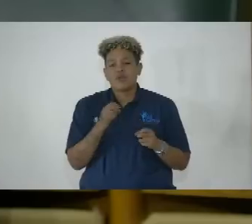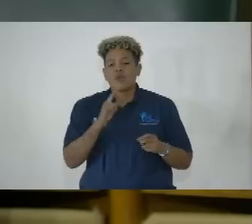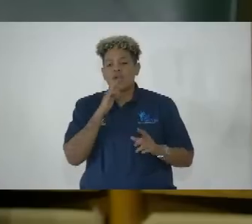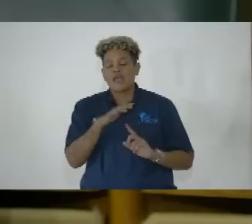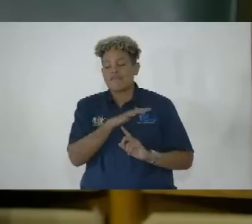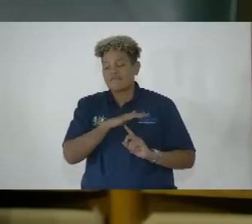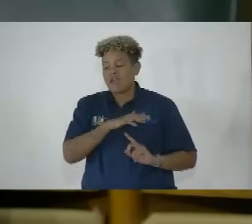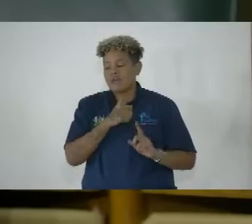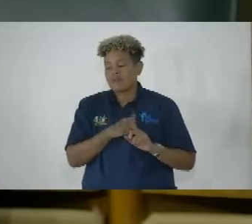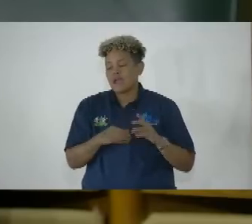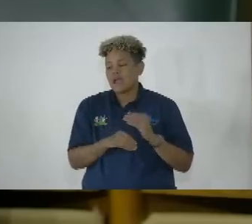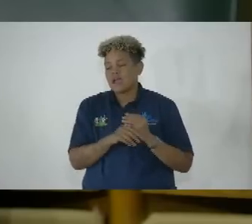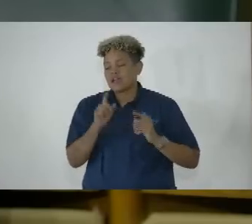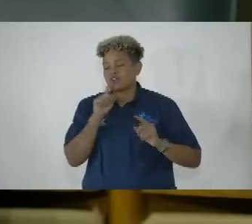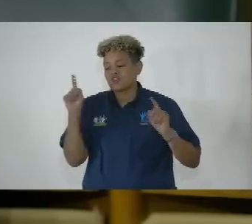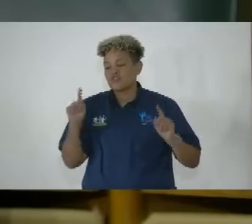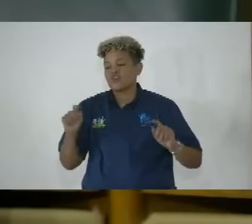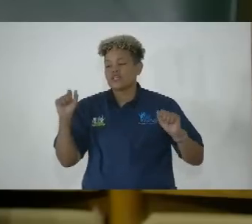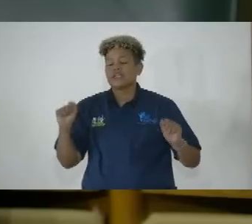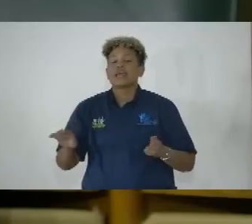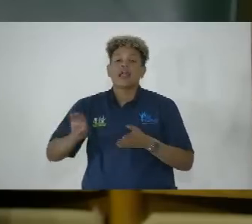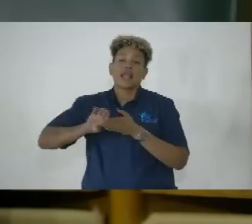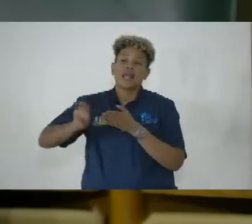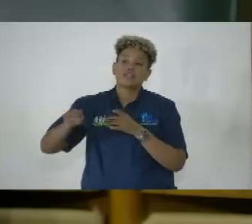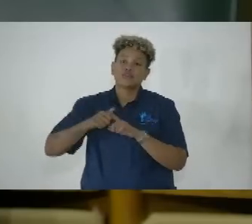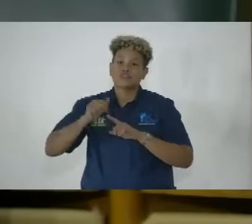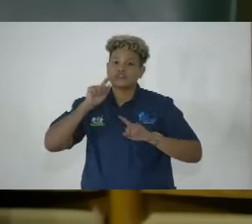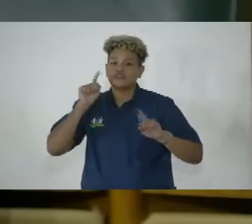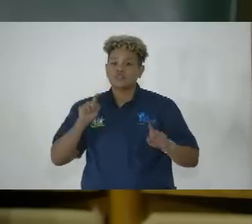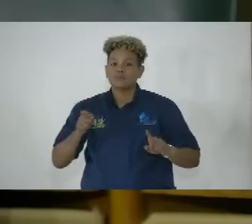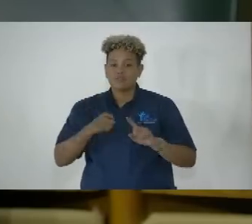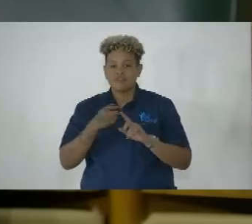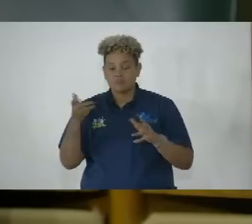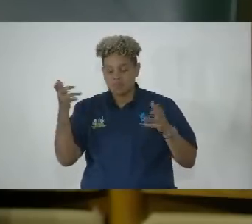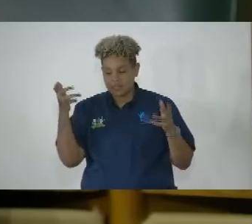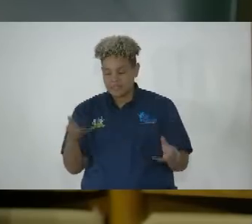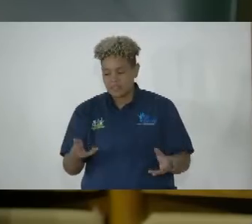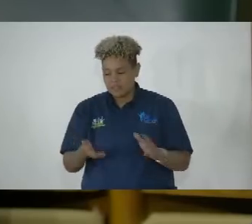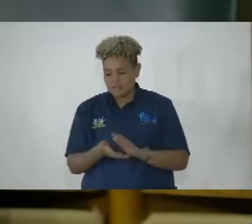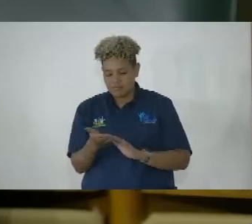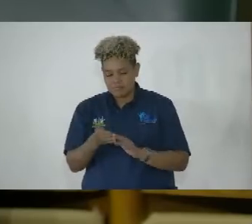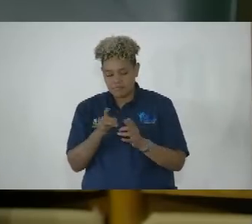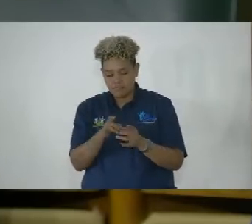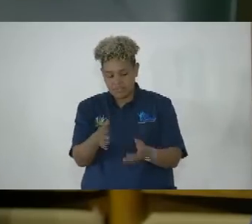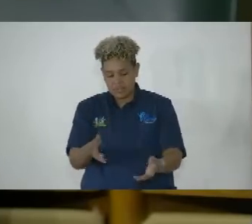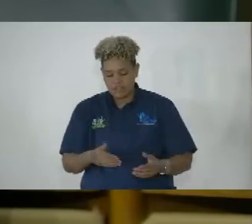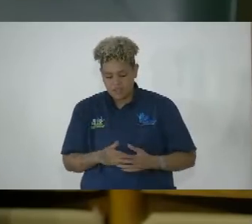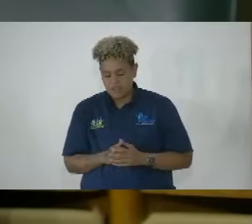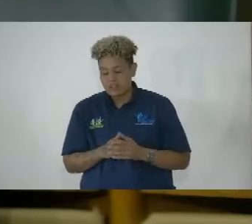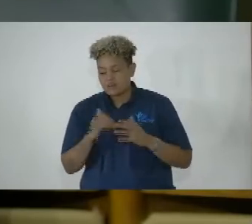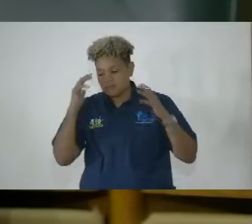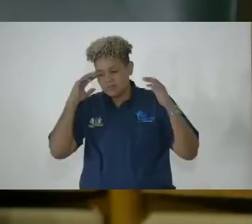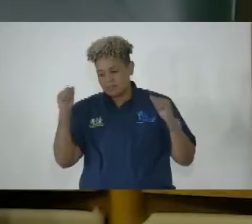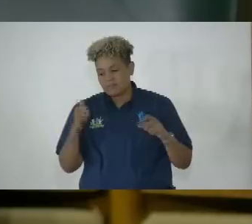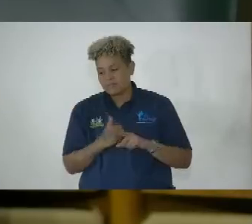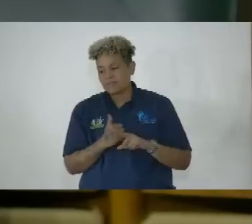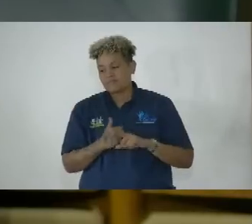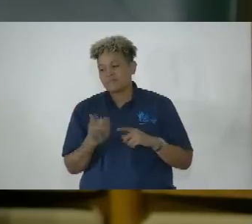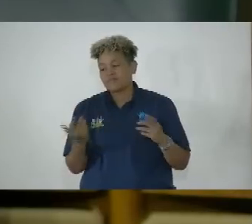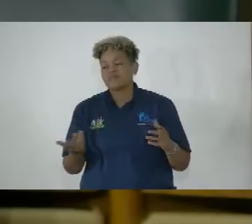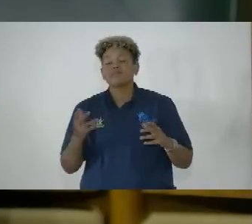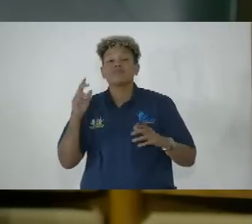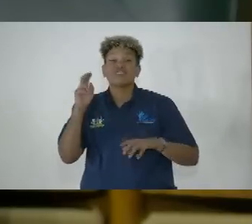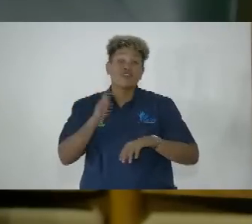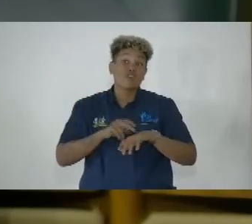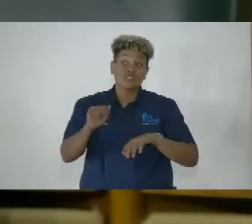environment, the order can exclude the respondent from being present in that place. Mr. President, so of